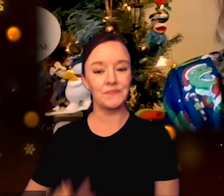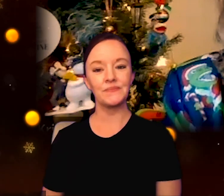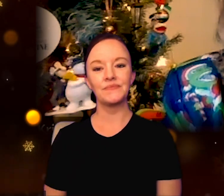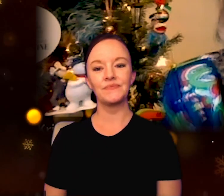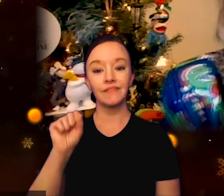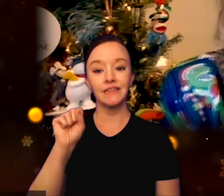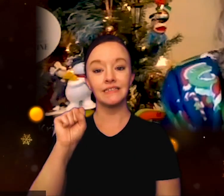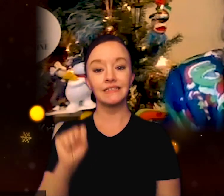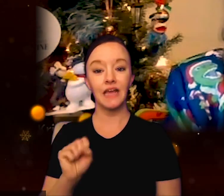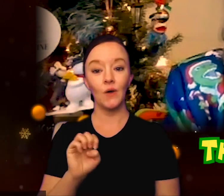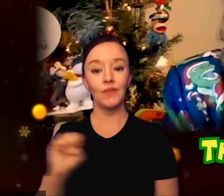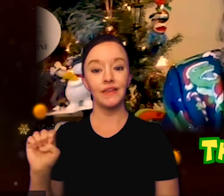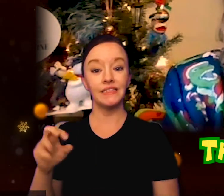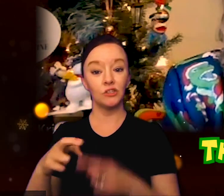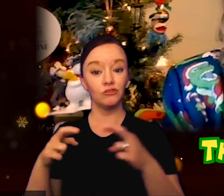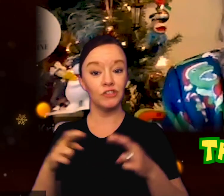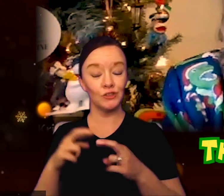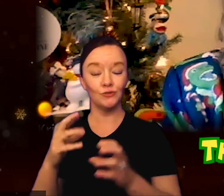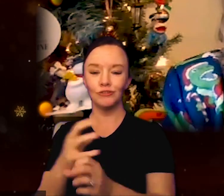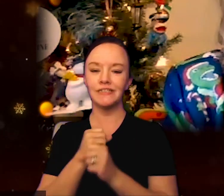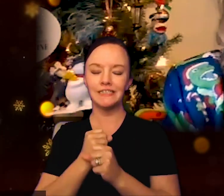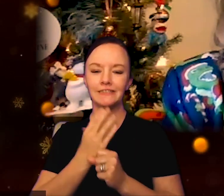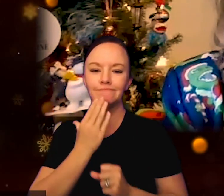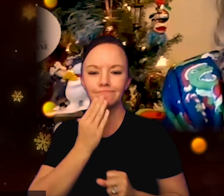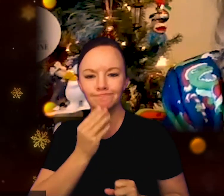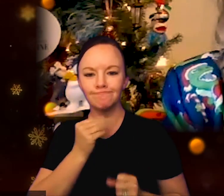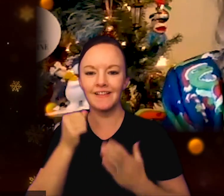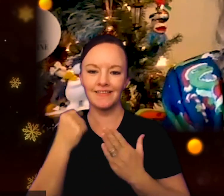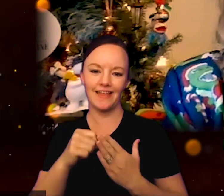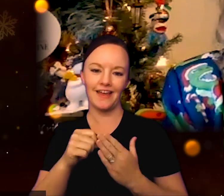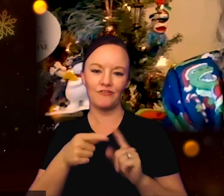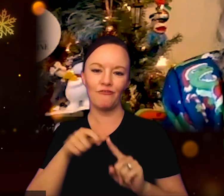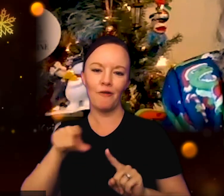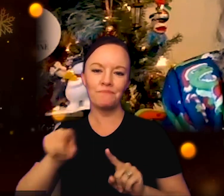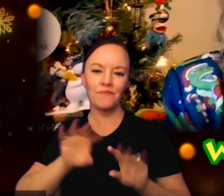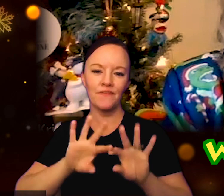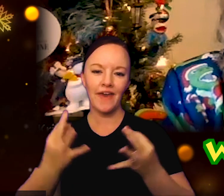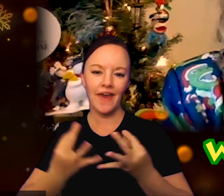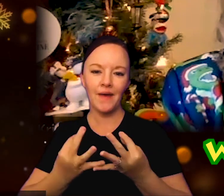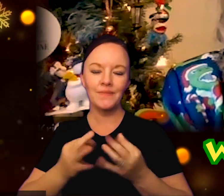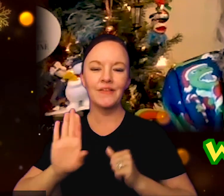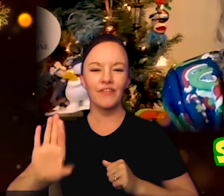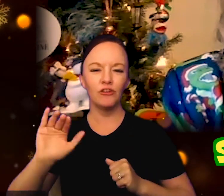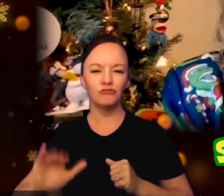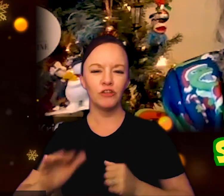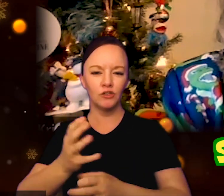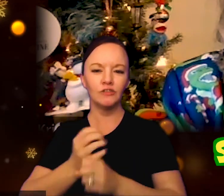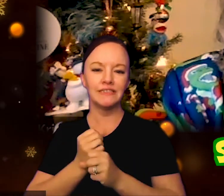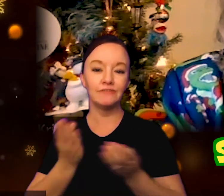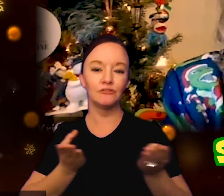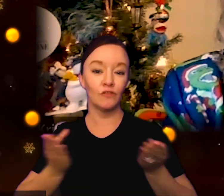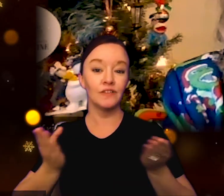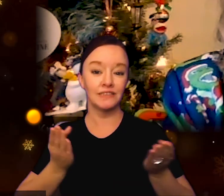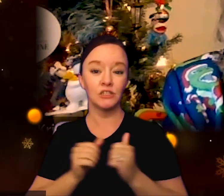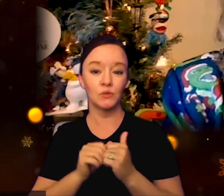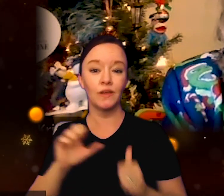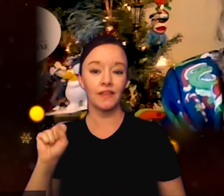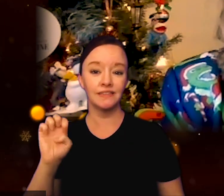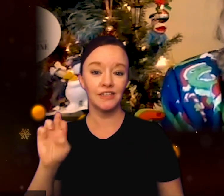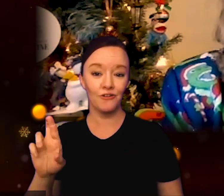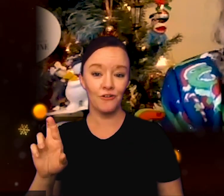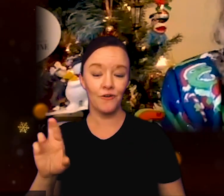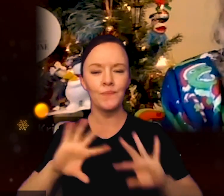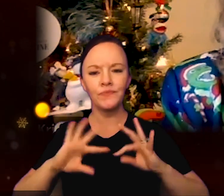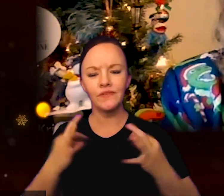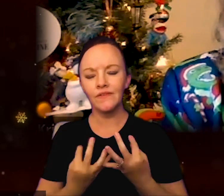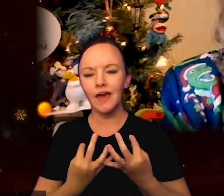district. The Southeast region received a heartwarming letter from a family whose child received services from them.